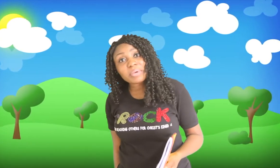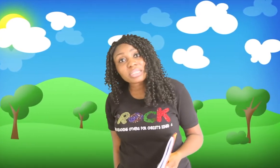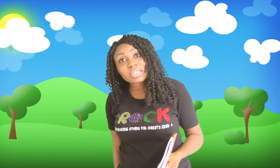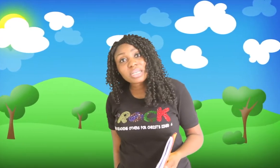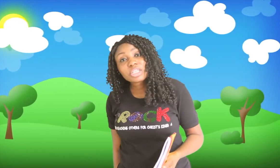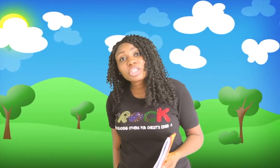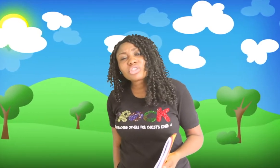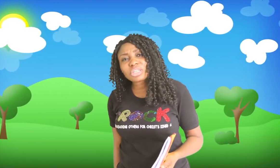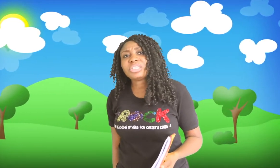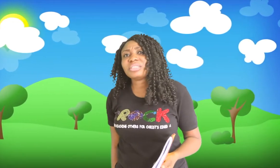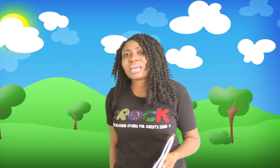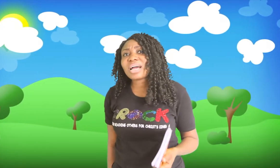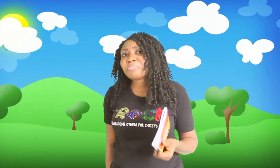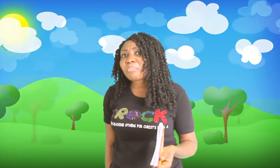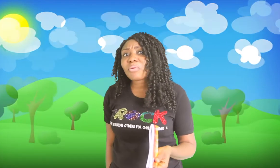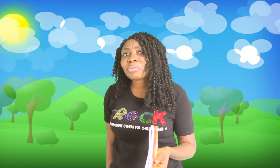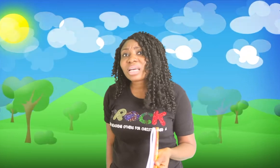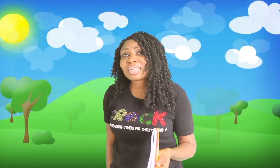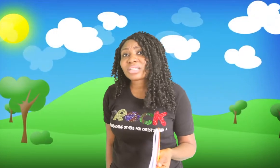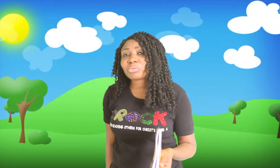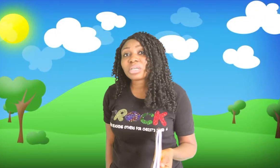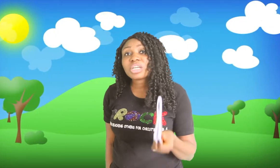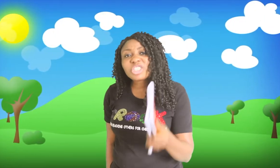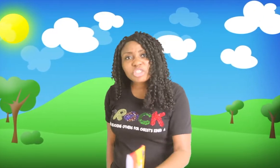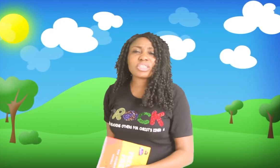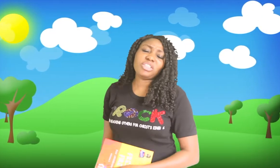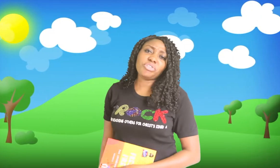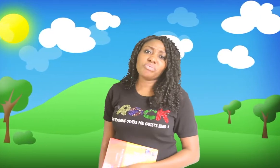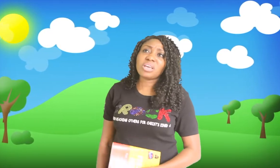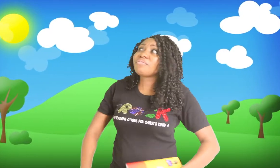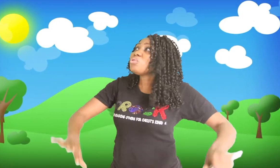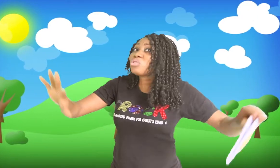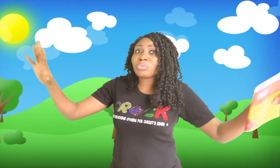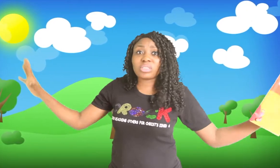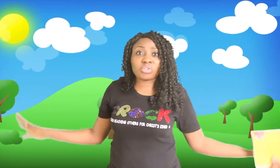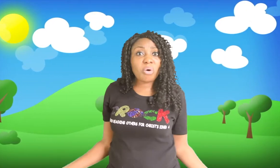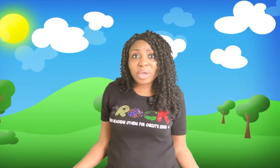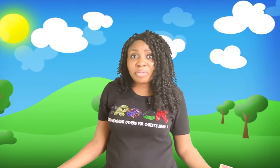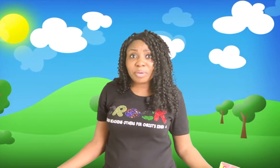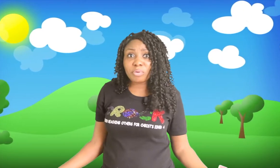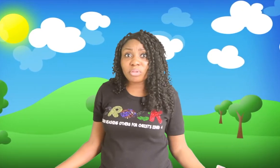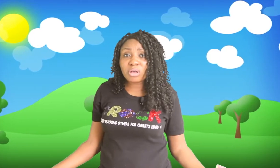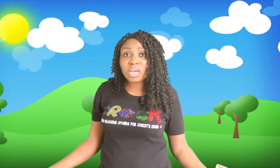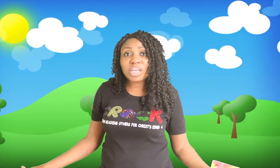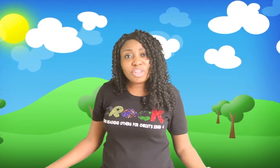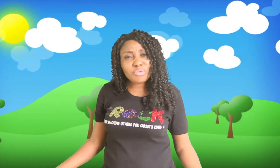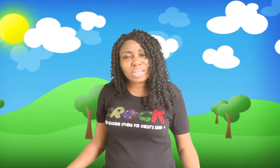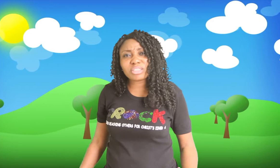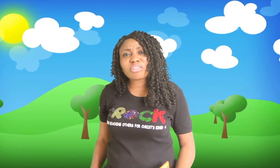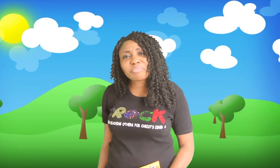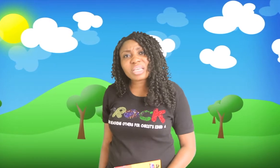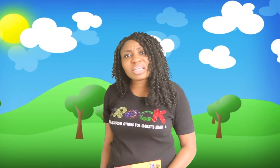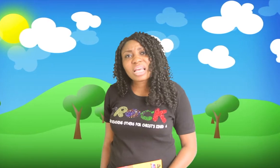Jesus' garment. She touched it. I remember what we learned last week. Jesus knew, even though there were so many people, he